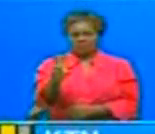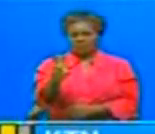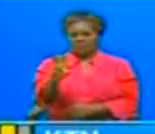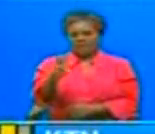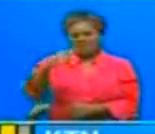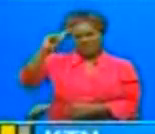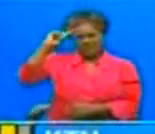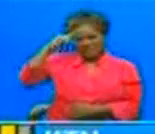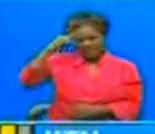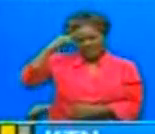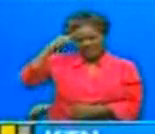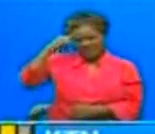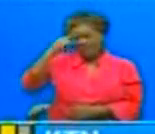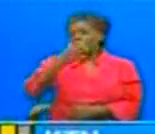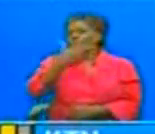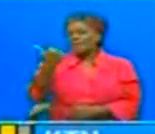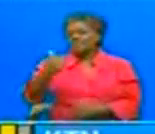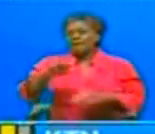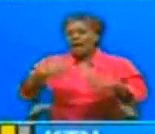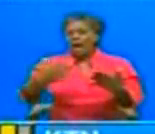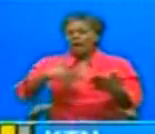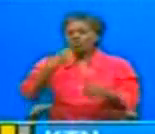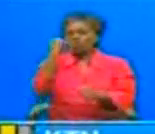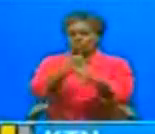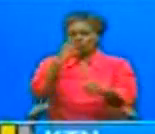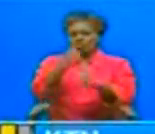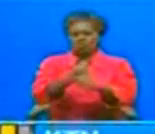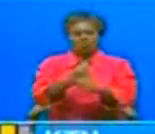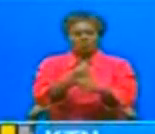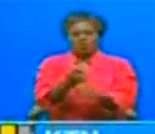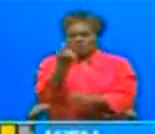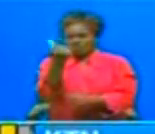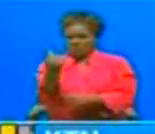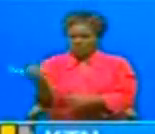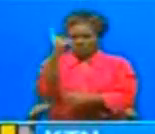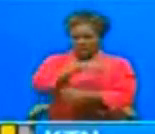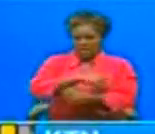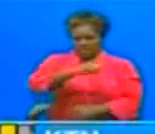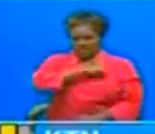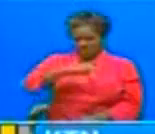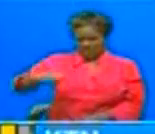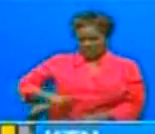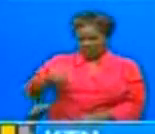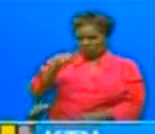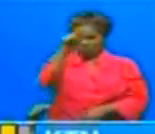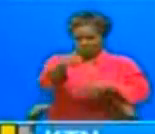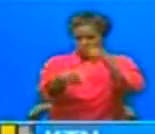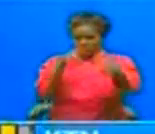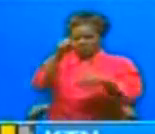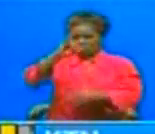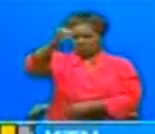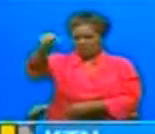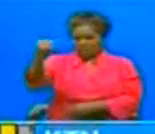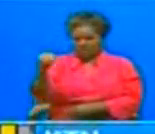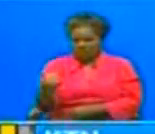and philosophize, as it were, on how best we can do better than what the others are doing. A few days ago, Senator, you were on record accusing the Jubilee Alliance